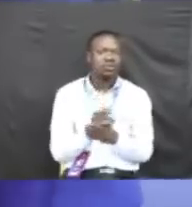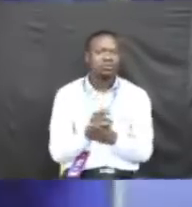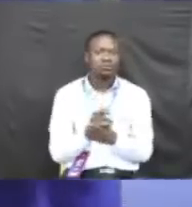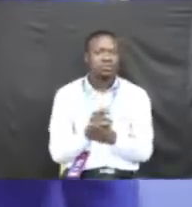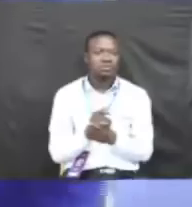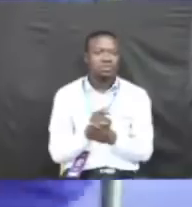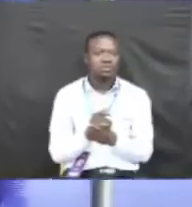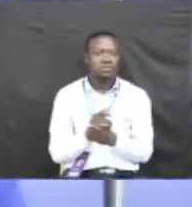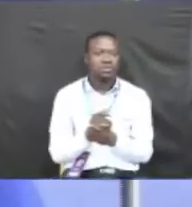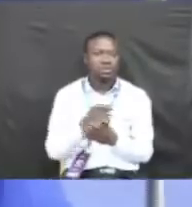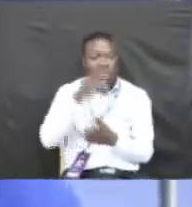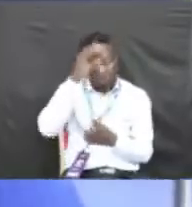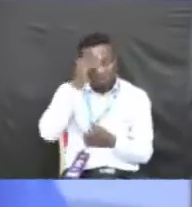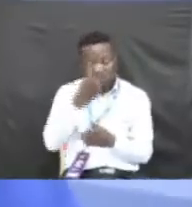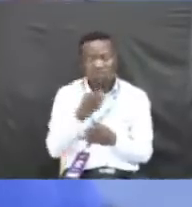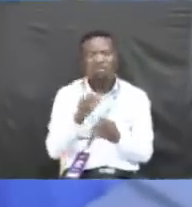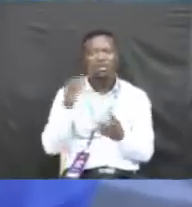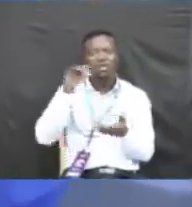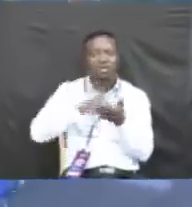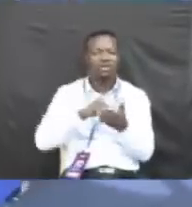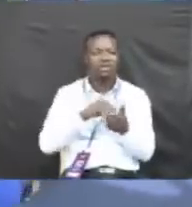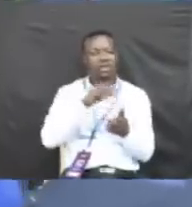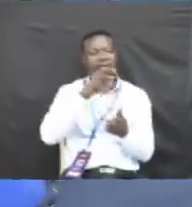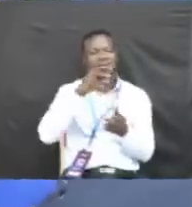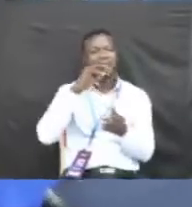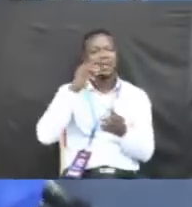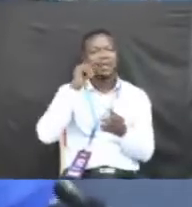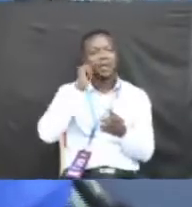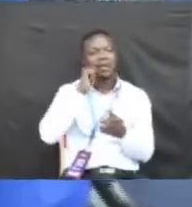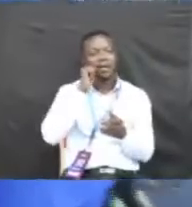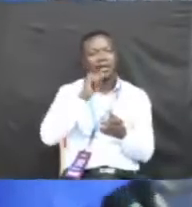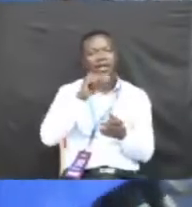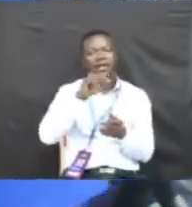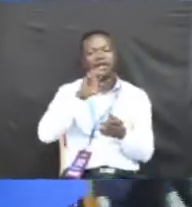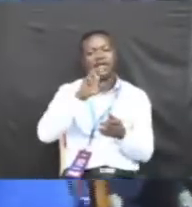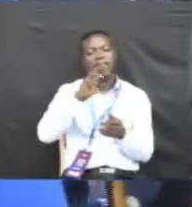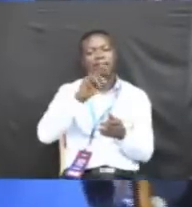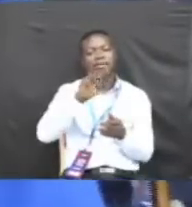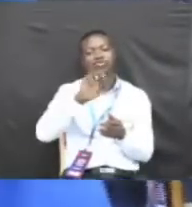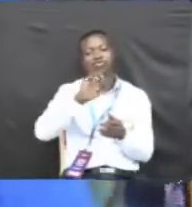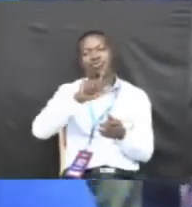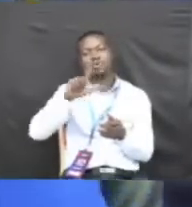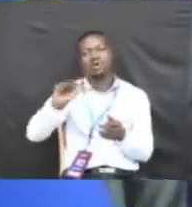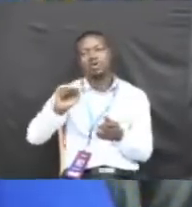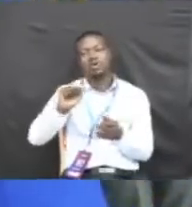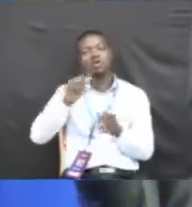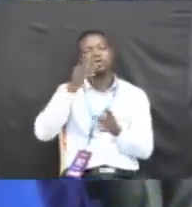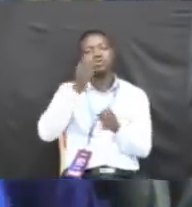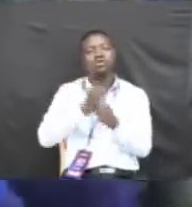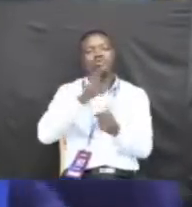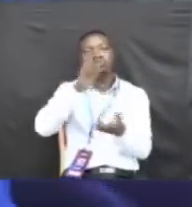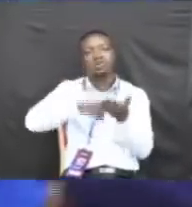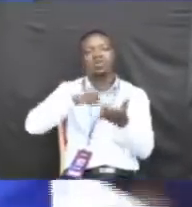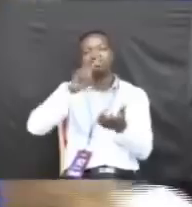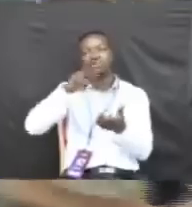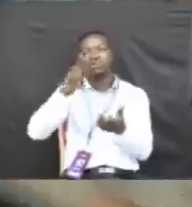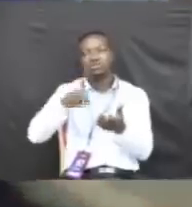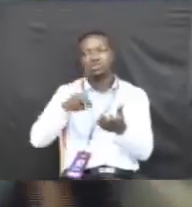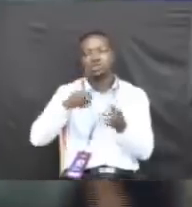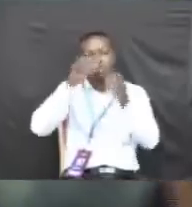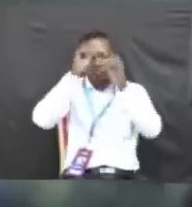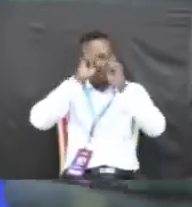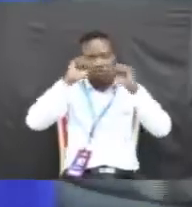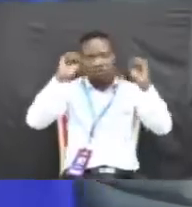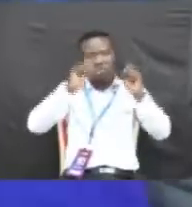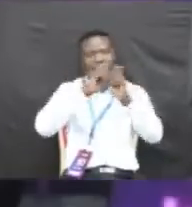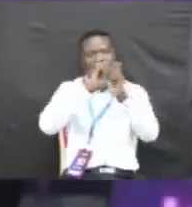Following in the Smith, Emmanuel Adono of Amomlet districtma area received a 2022 presidential